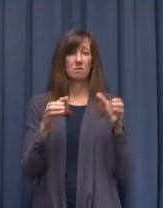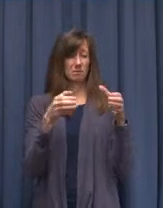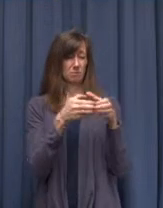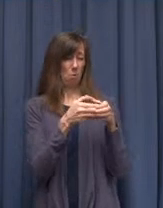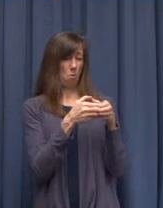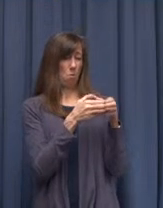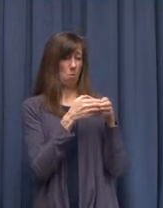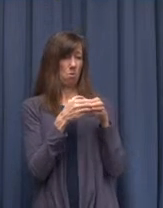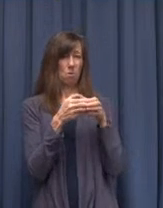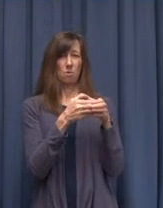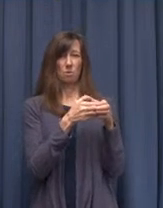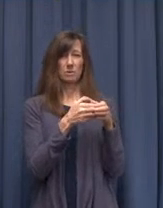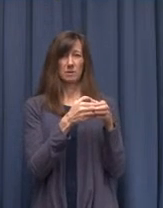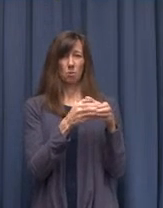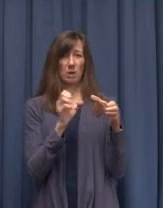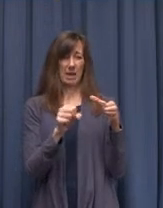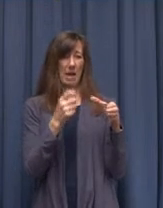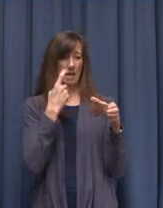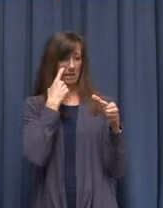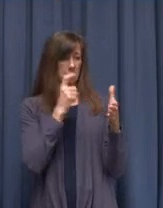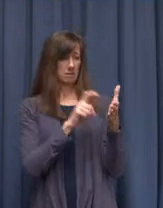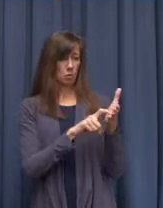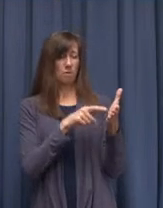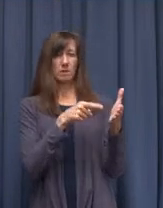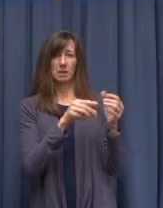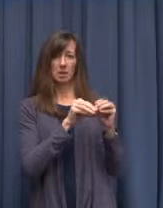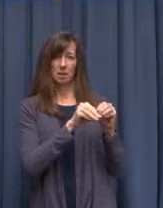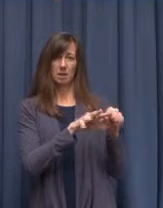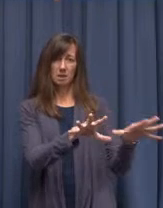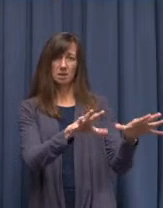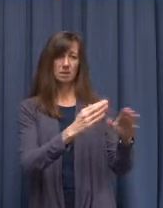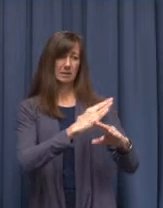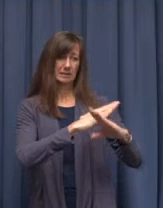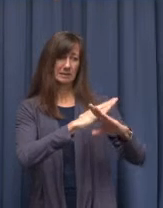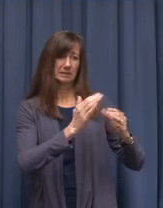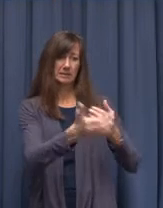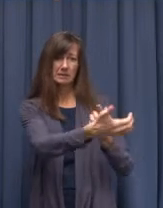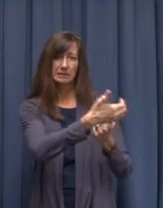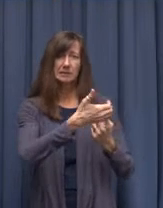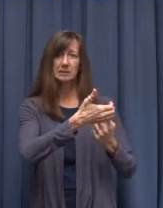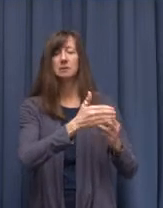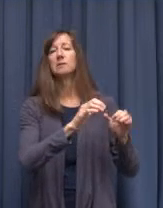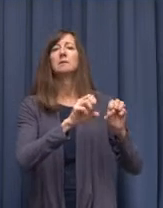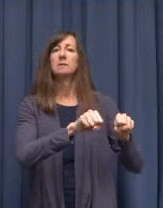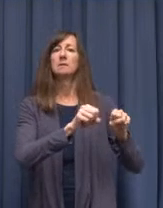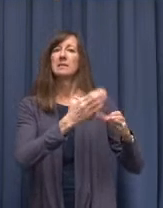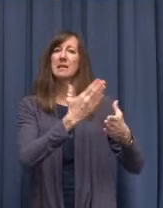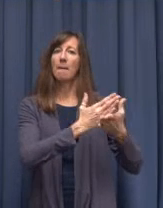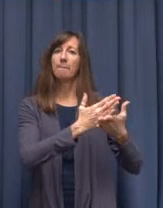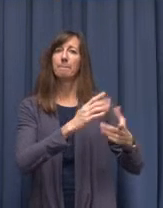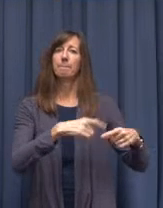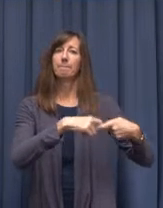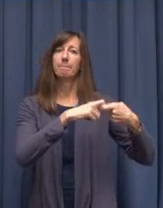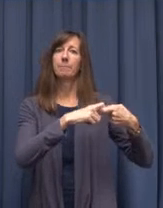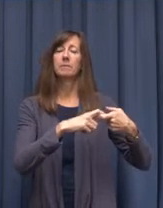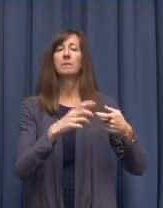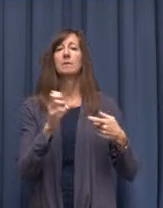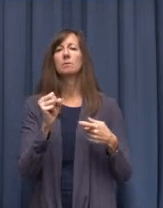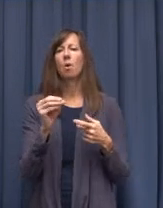contain. So group gatherings, whether that's at home, whether that's at work, whether